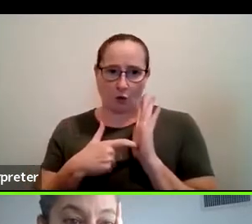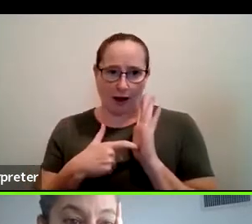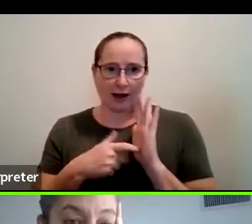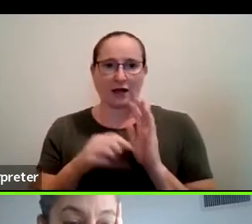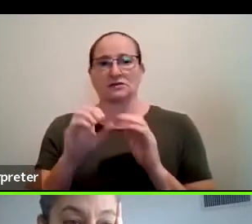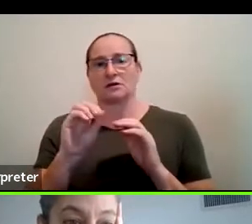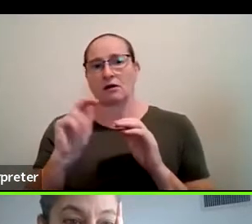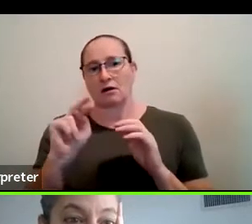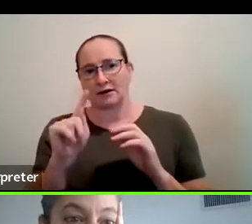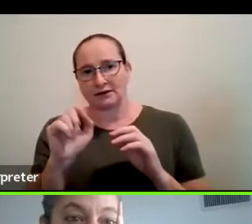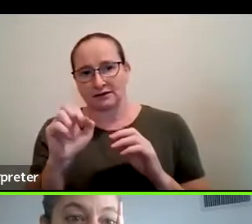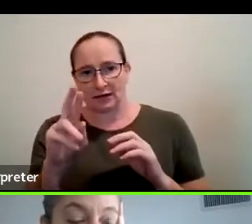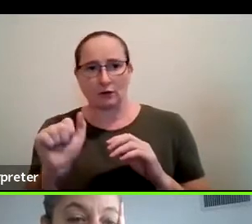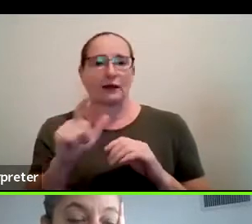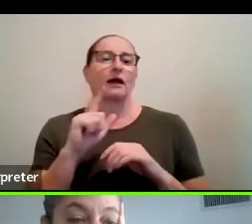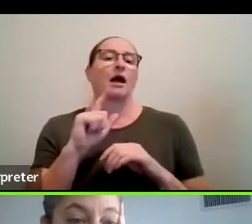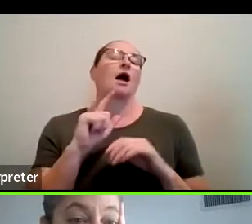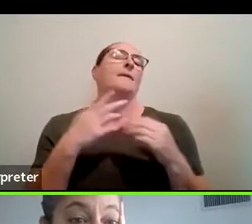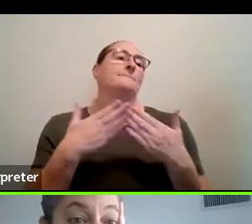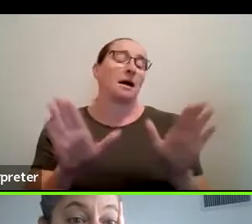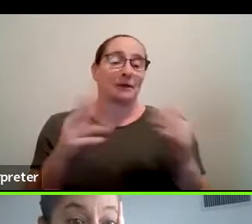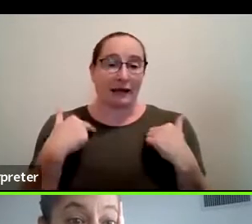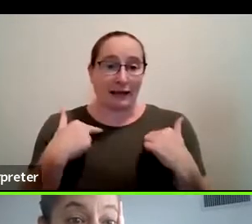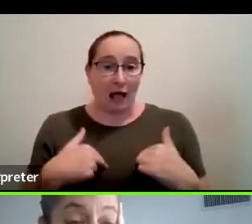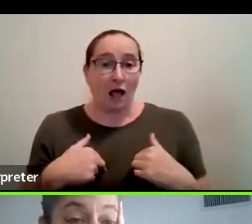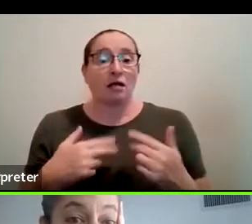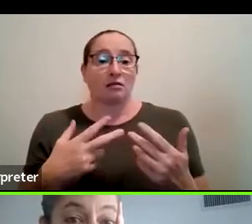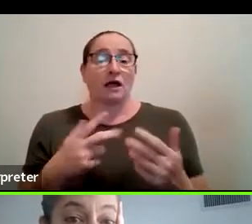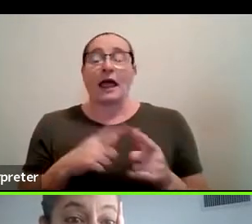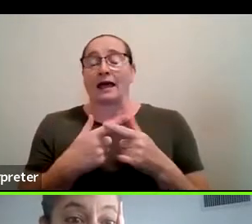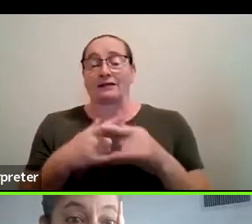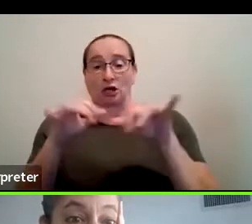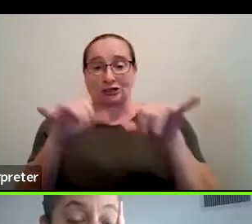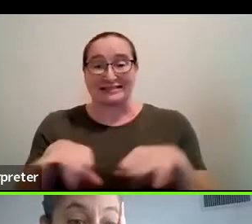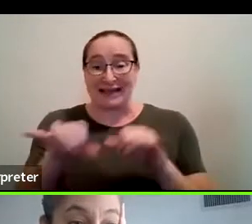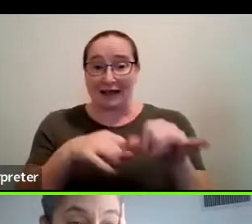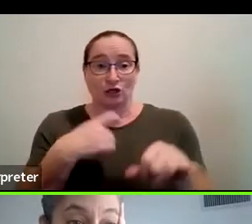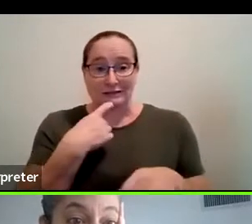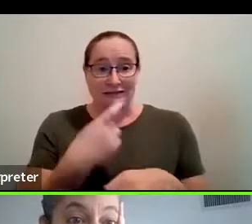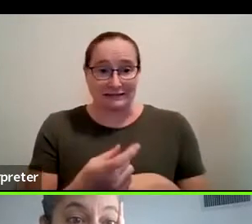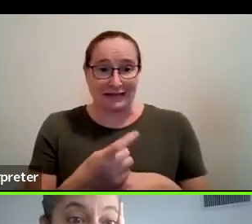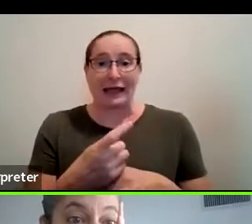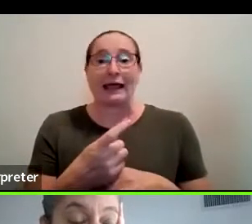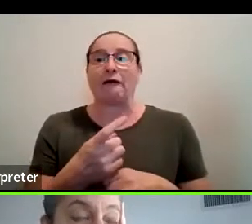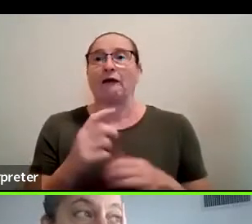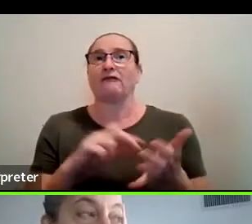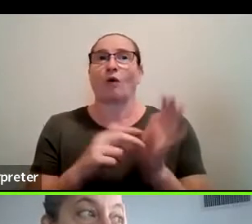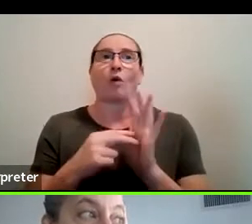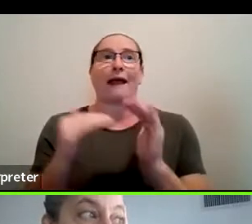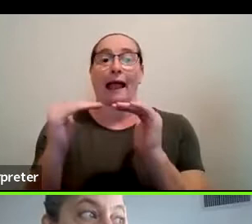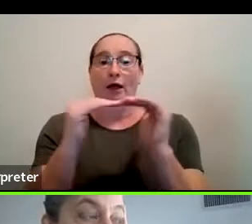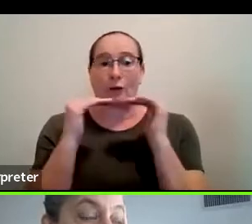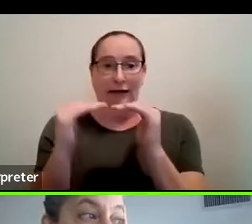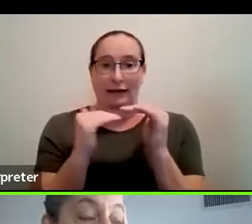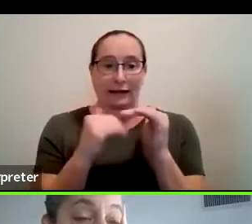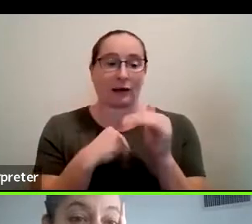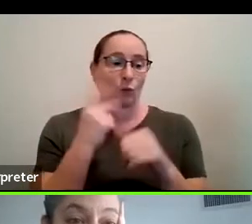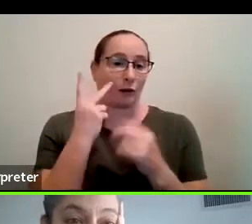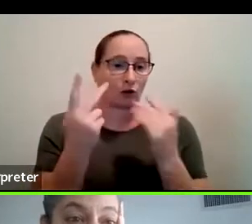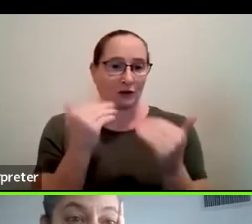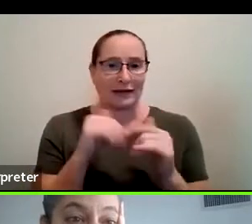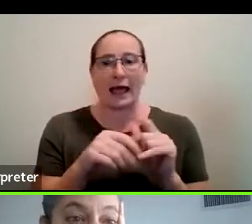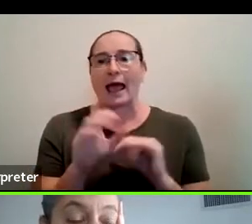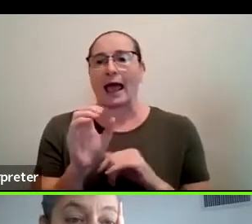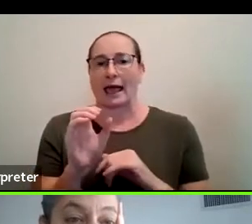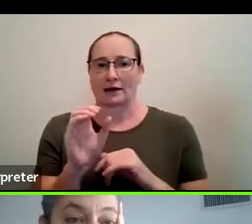of local public health units, what Ontario public health standards say in terms of equity. We looked at